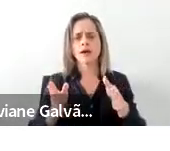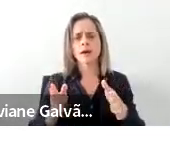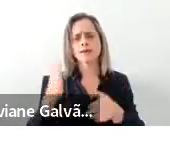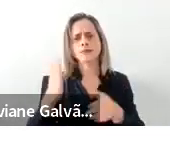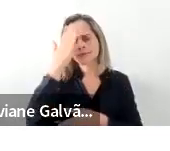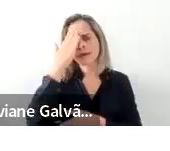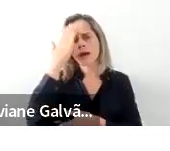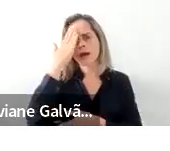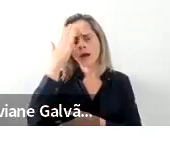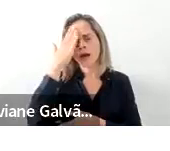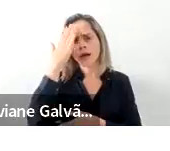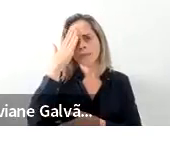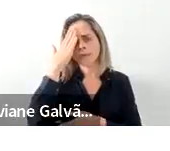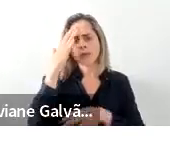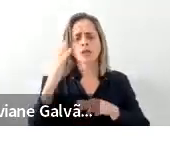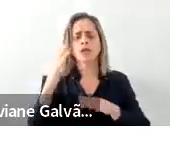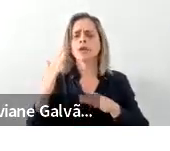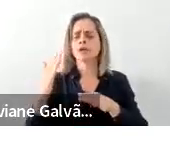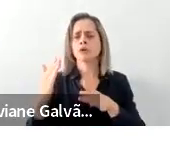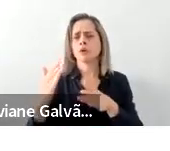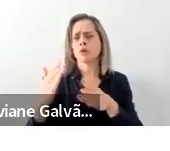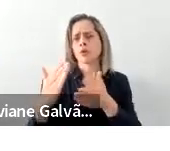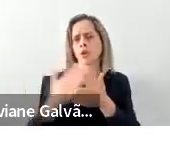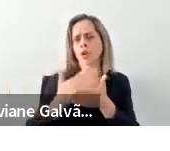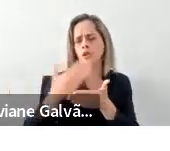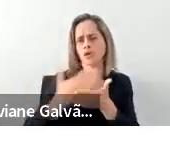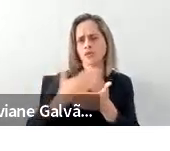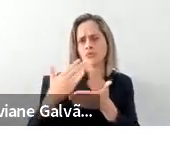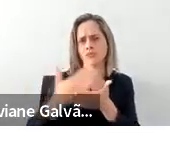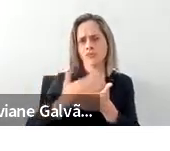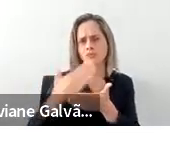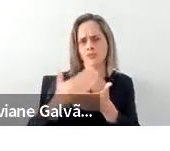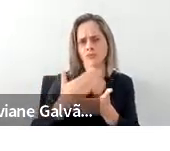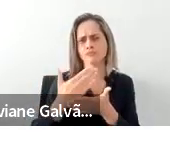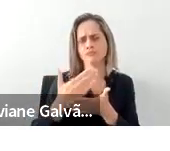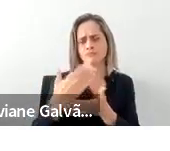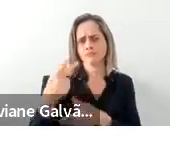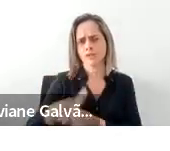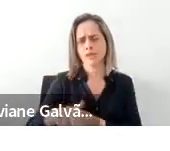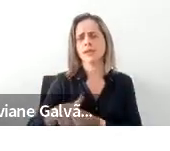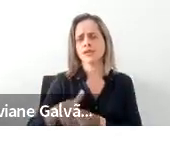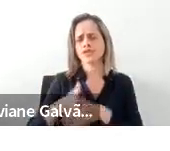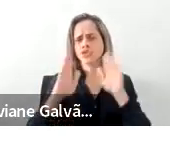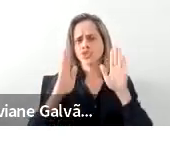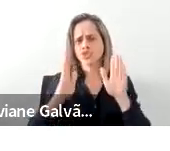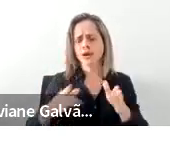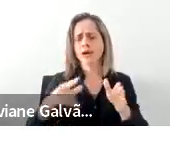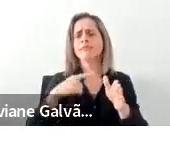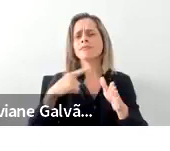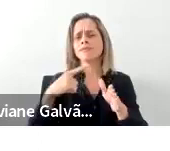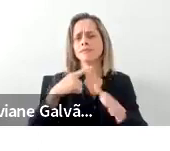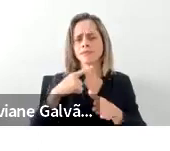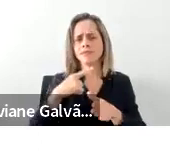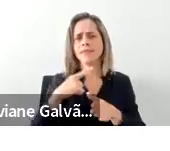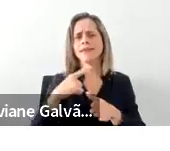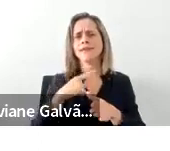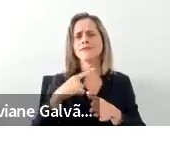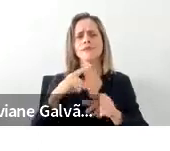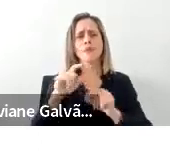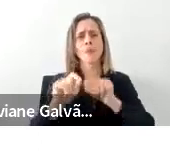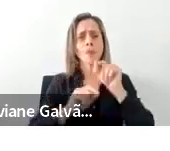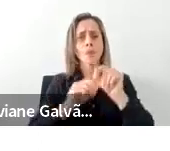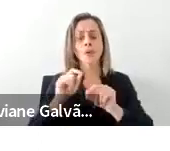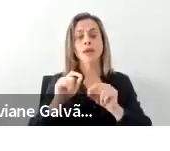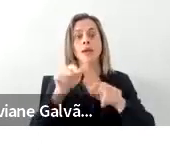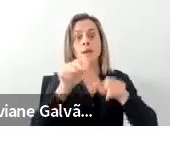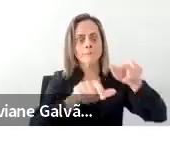was famed, celebrated, and also very controversial because of the way that Marx